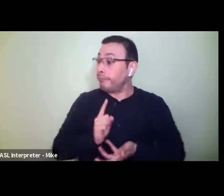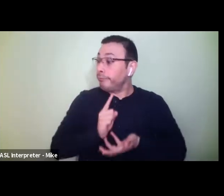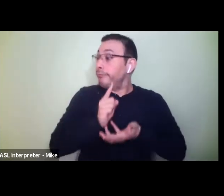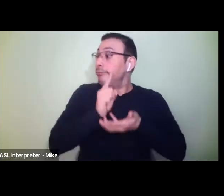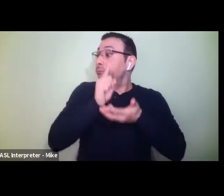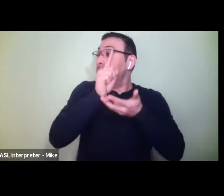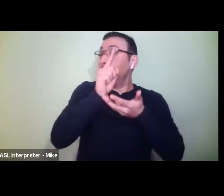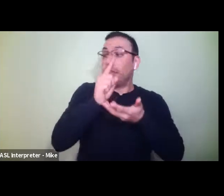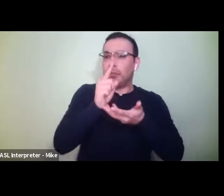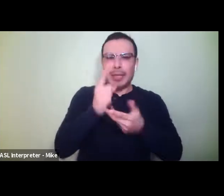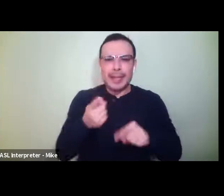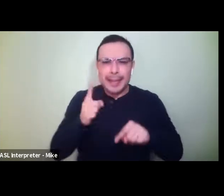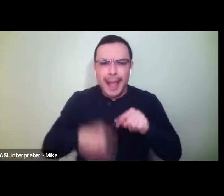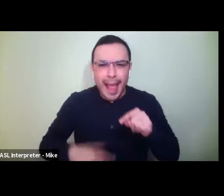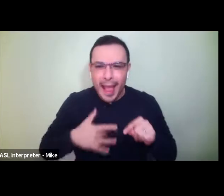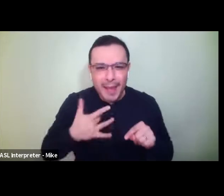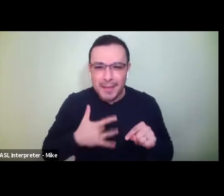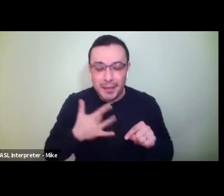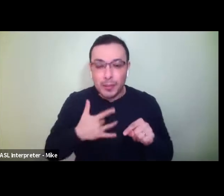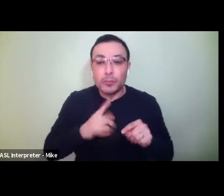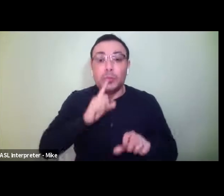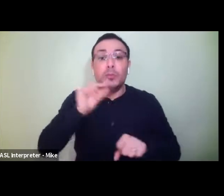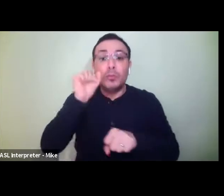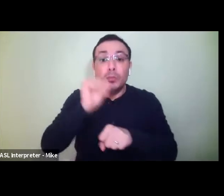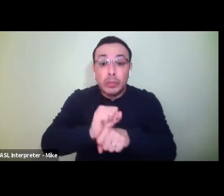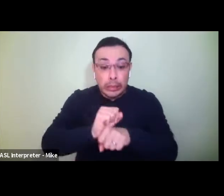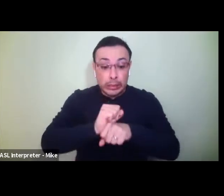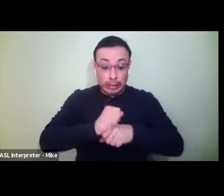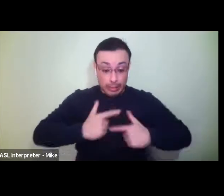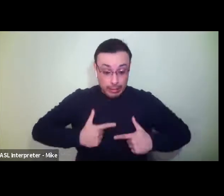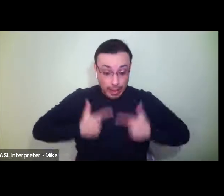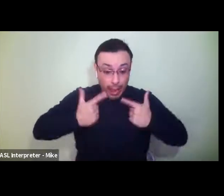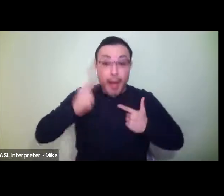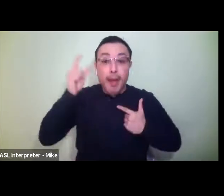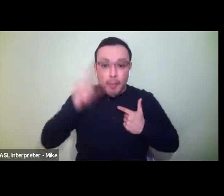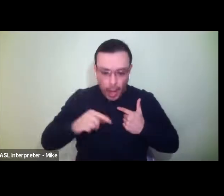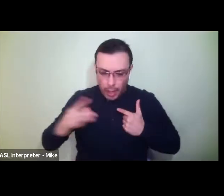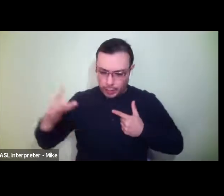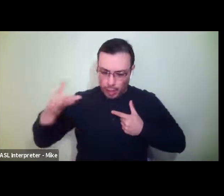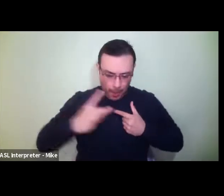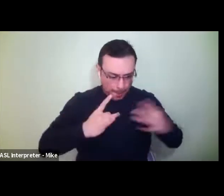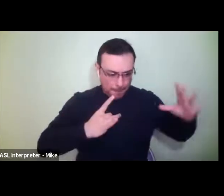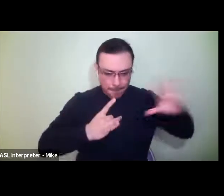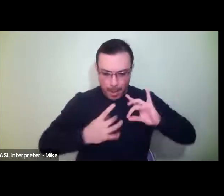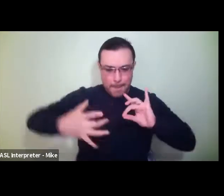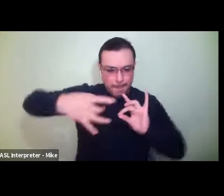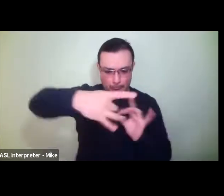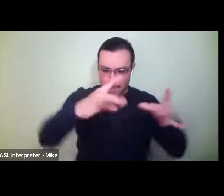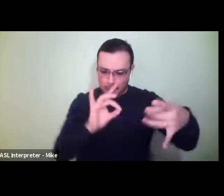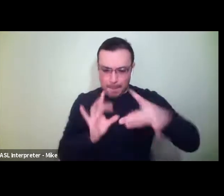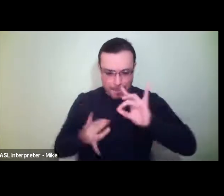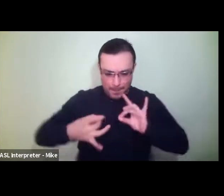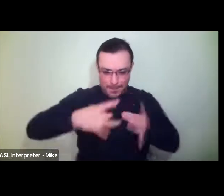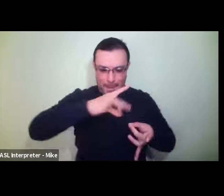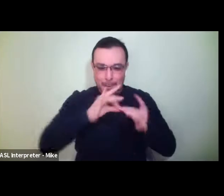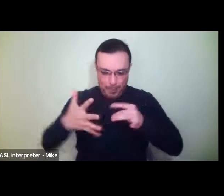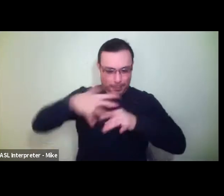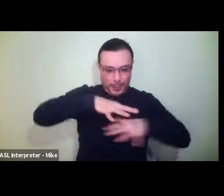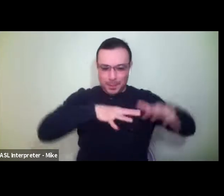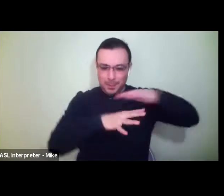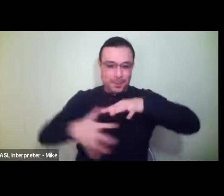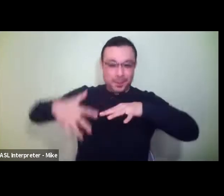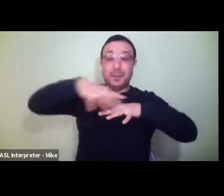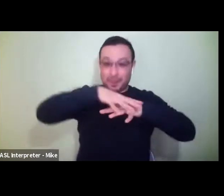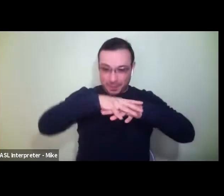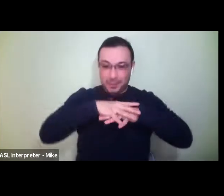have to reflect the interconnectedness between all forms to impart the idea that all of our well-being depends